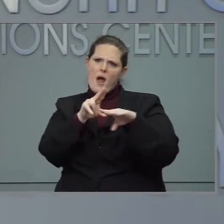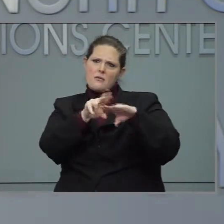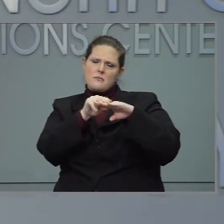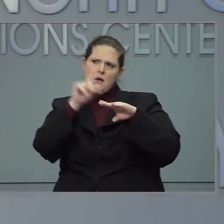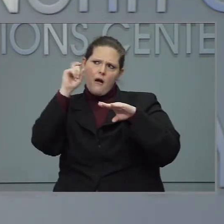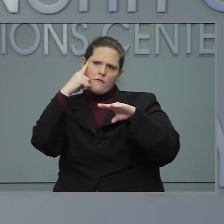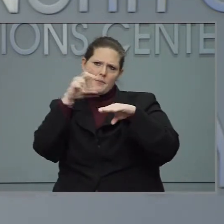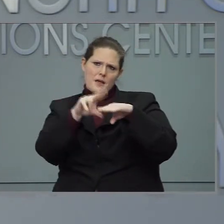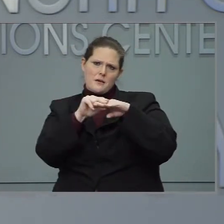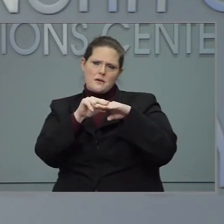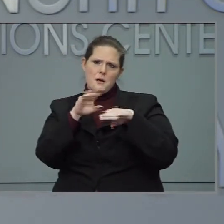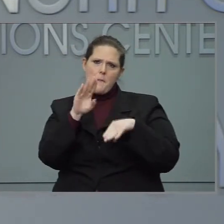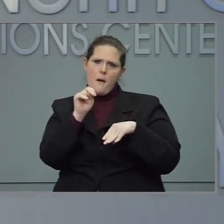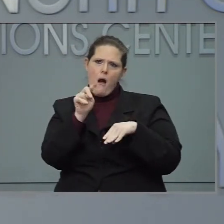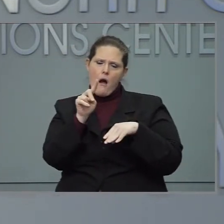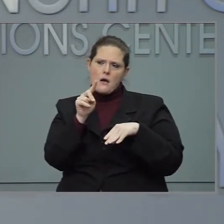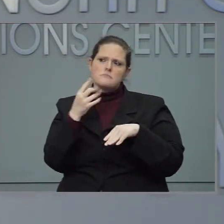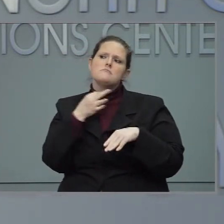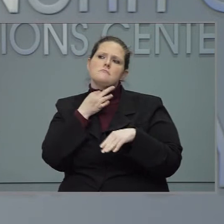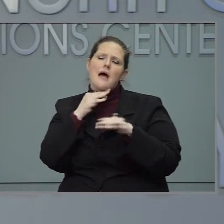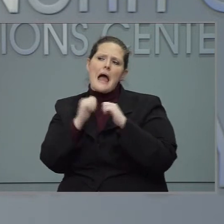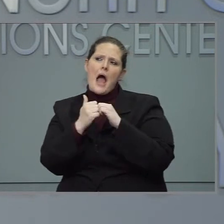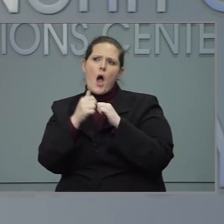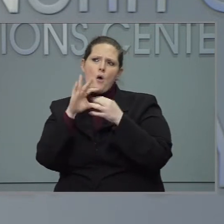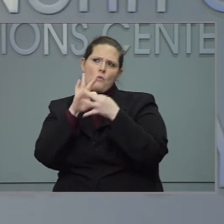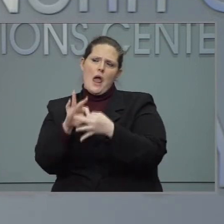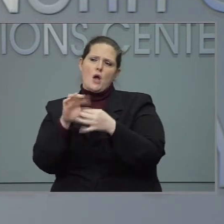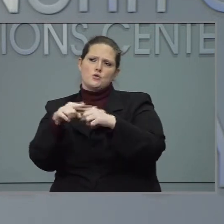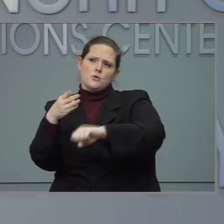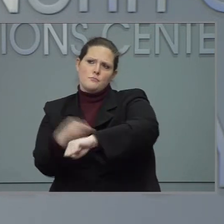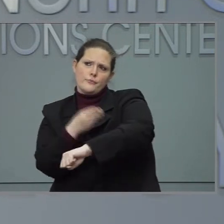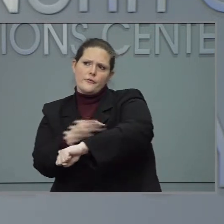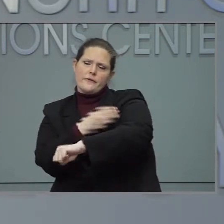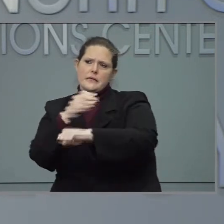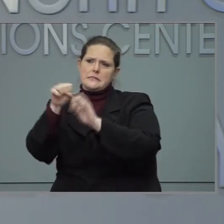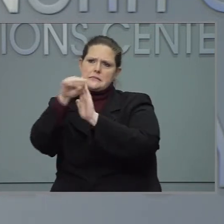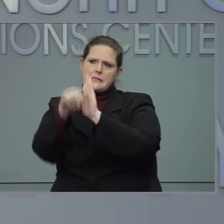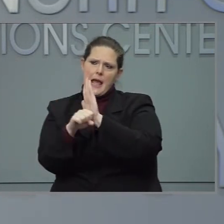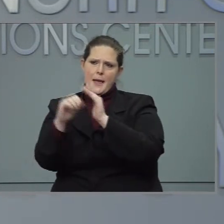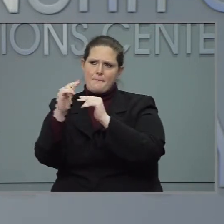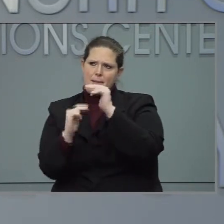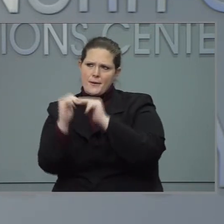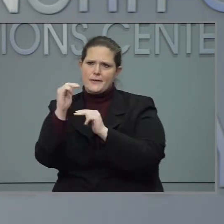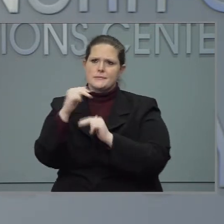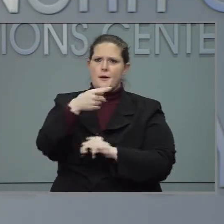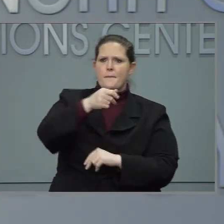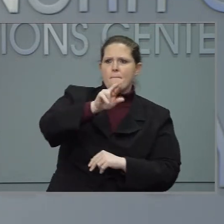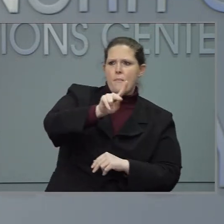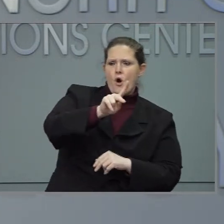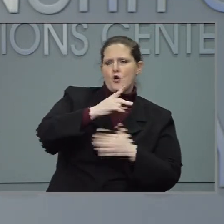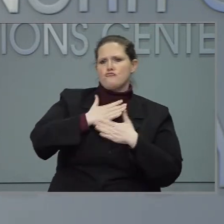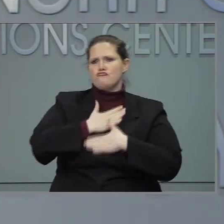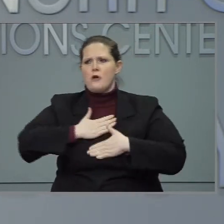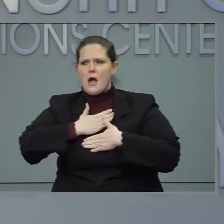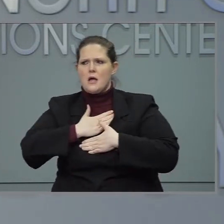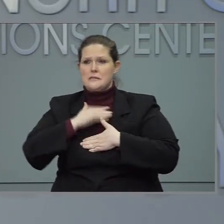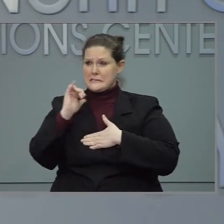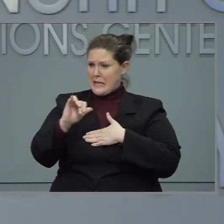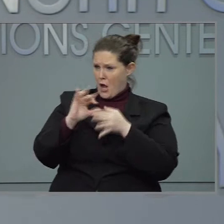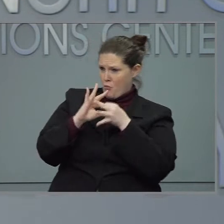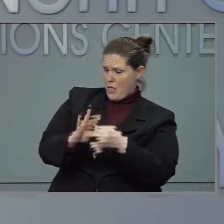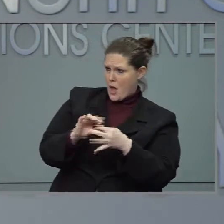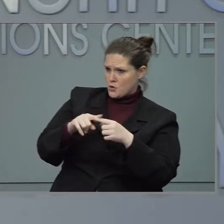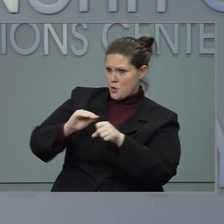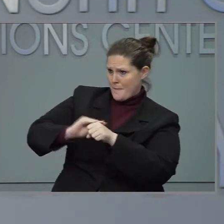improvements to state government buildings and parks and other facilities. Can you talk a little bit about what those might look like? I mean, is that pandemic related or is